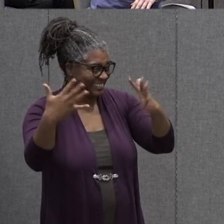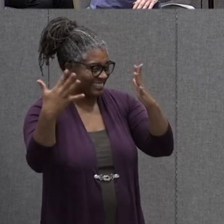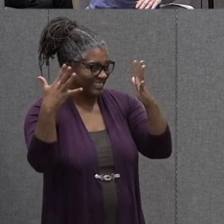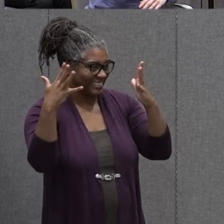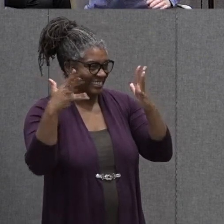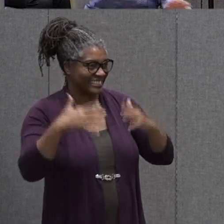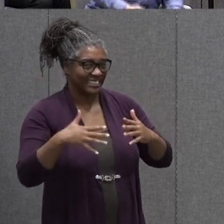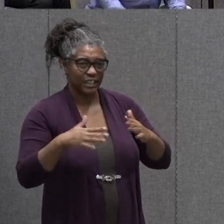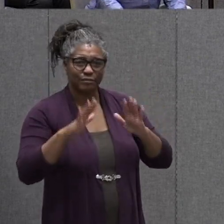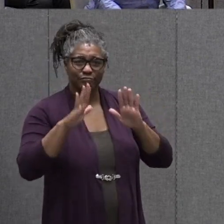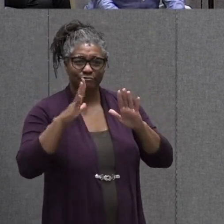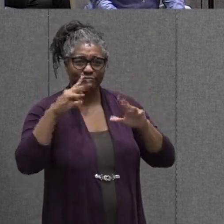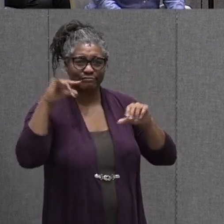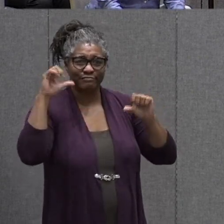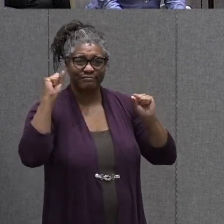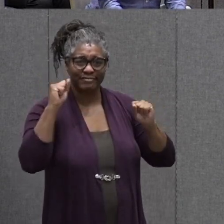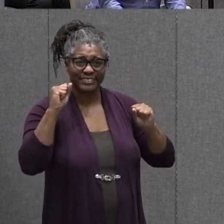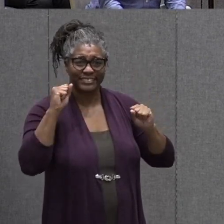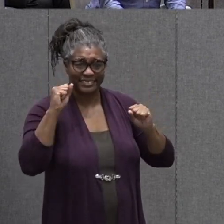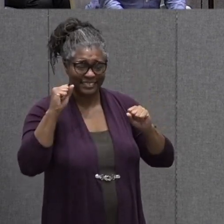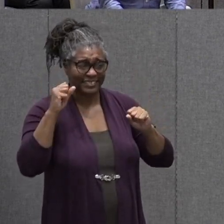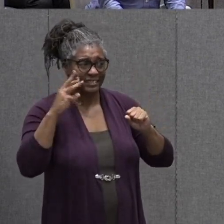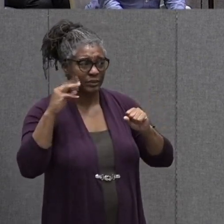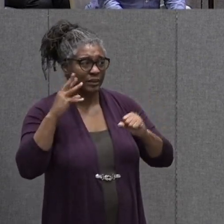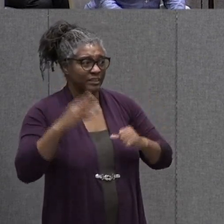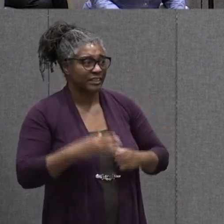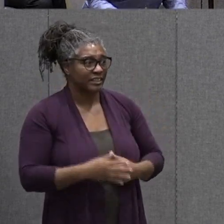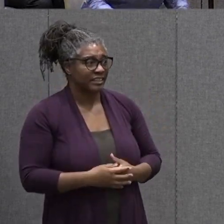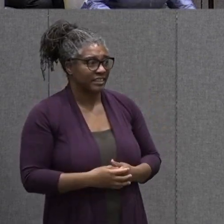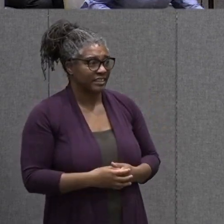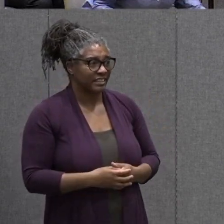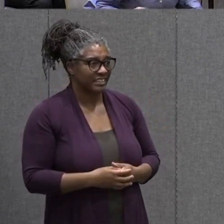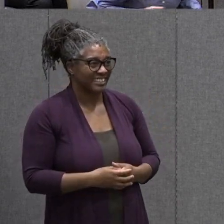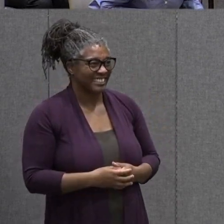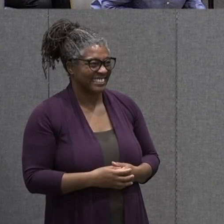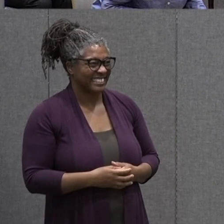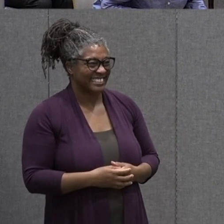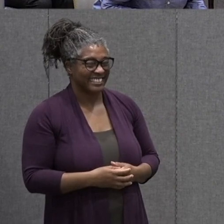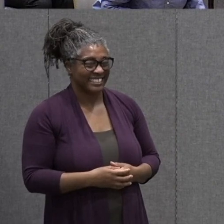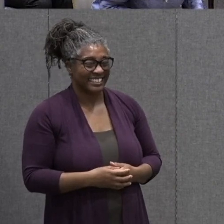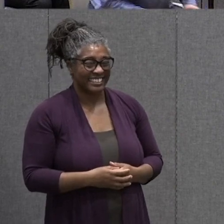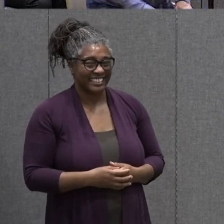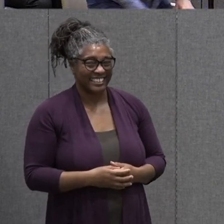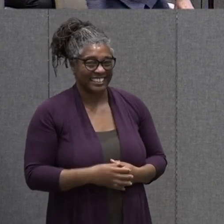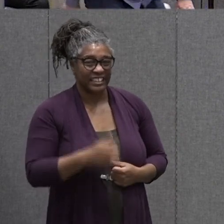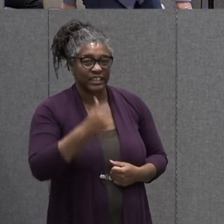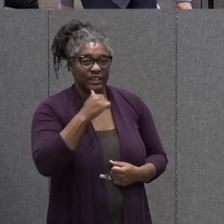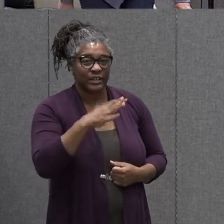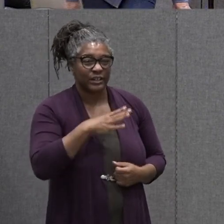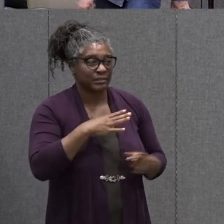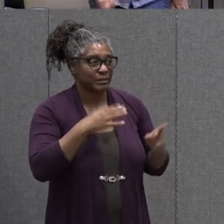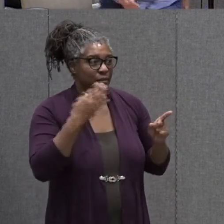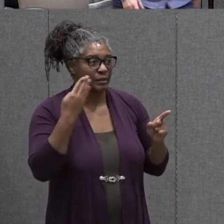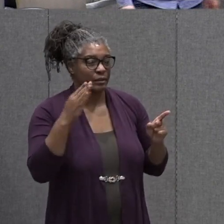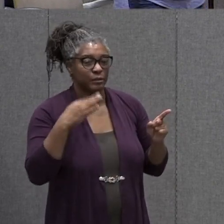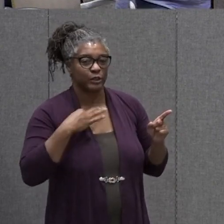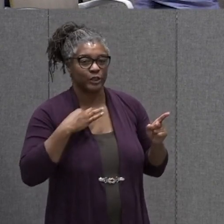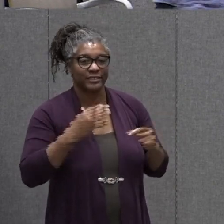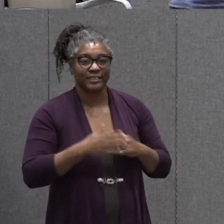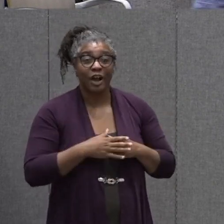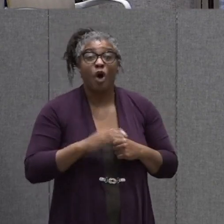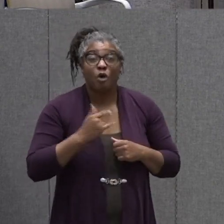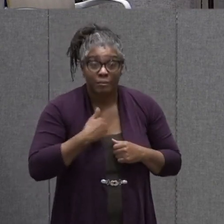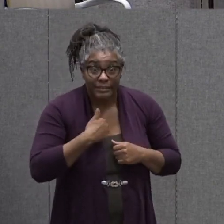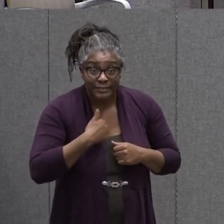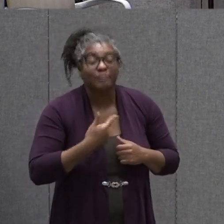That was amazing. Very cool. Oh, you want me? Okay. Oh, all right. Oh, sorry, she's got it right there.